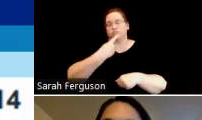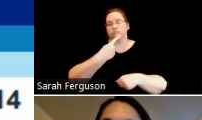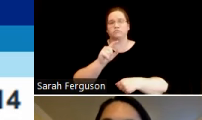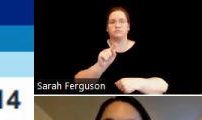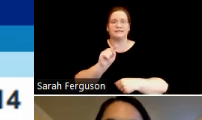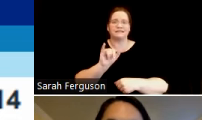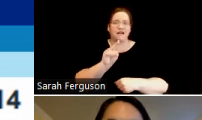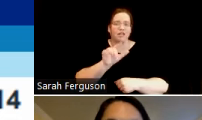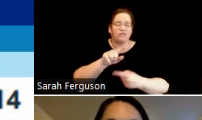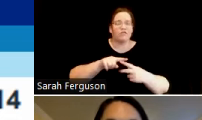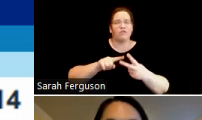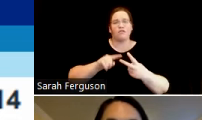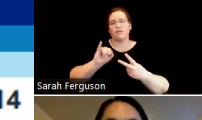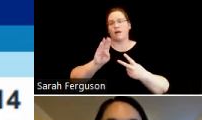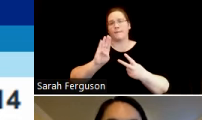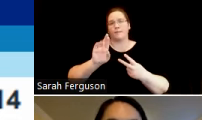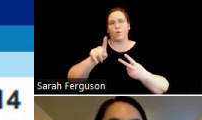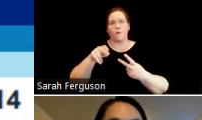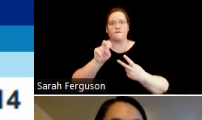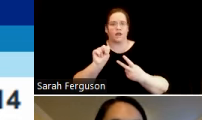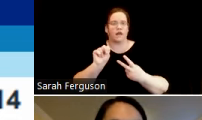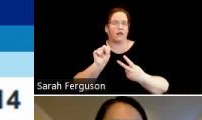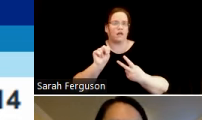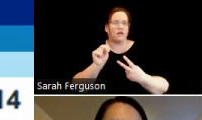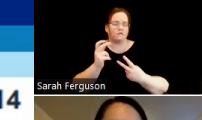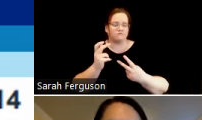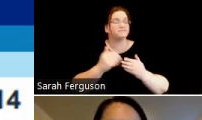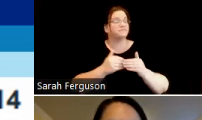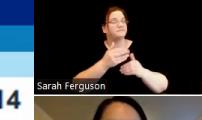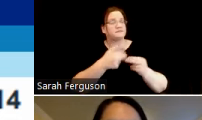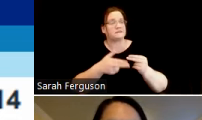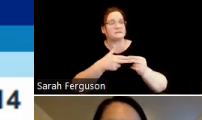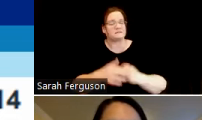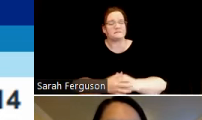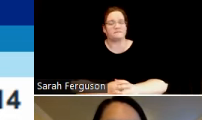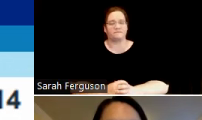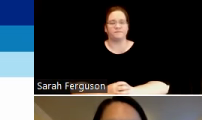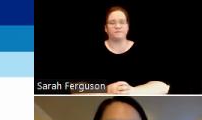ibuprofen. So the next slide, please.